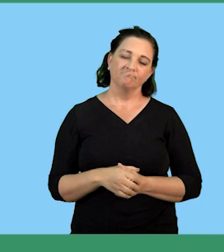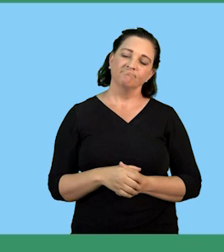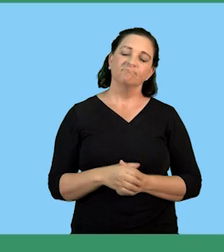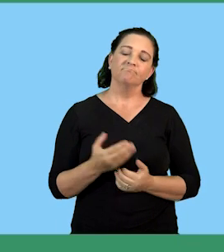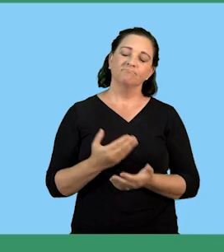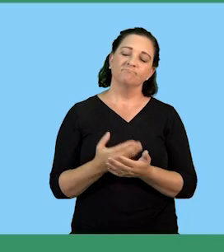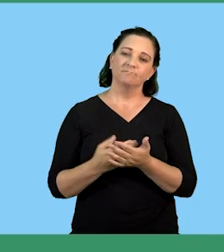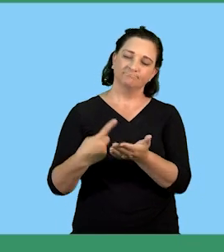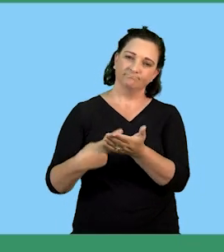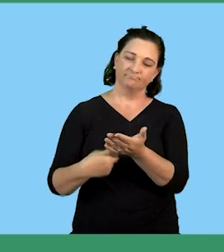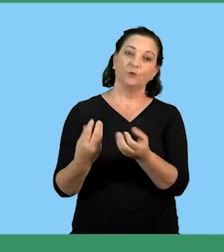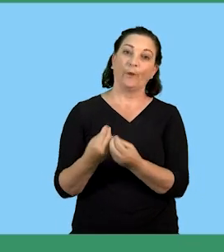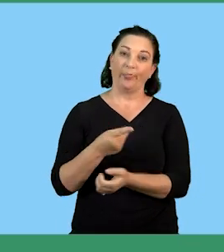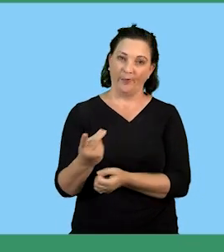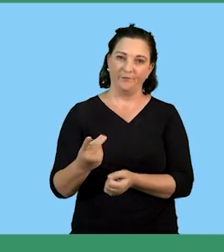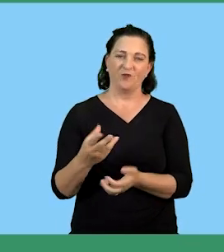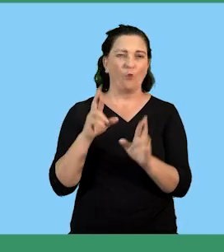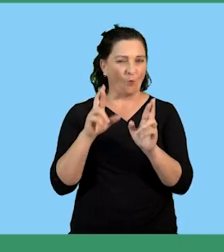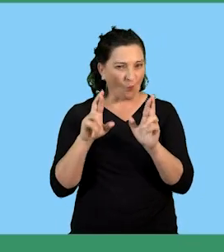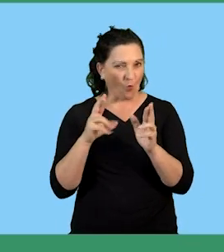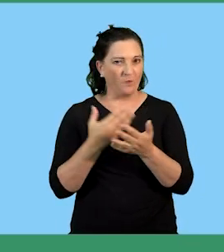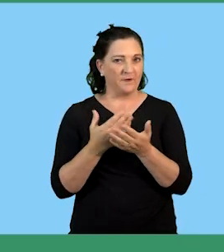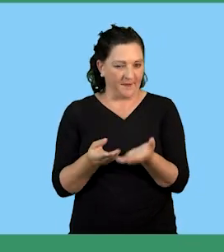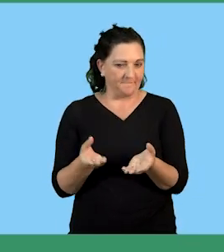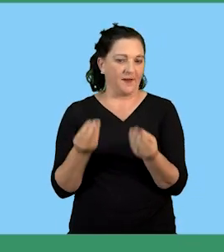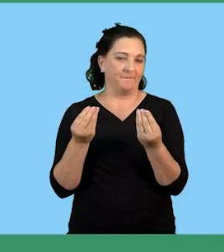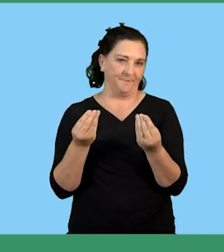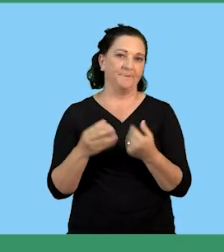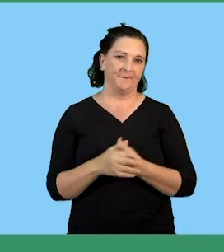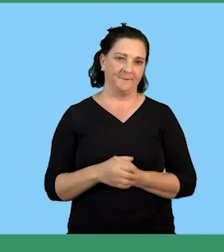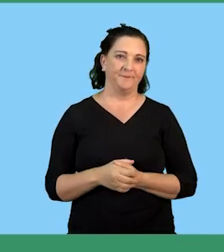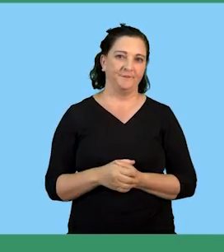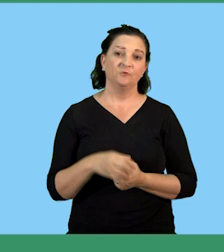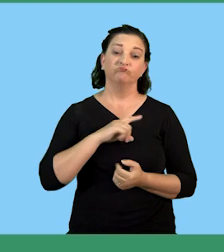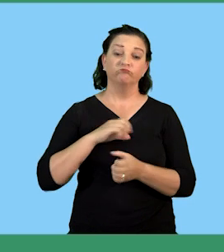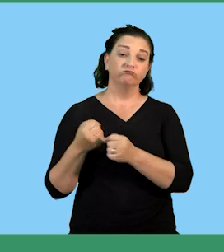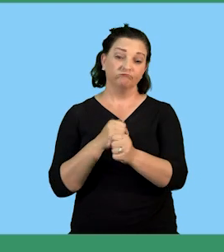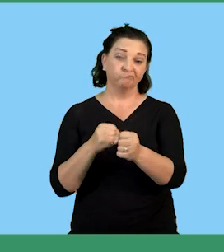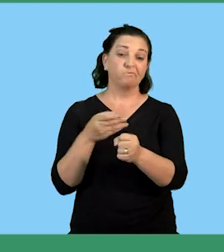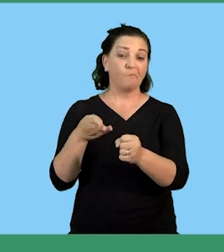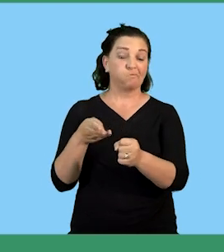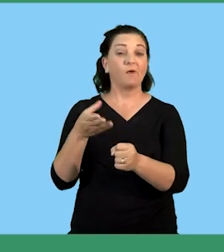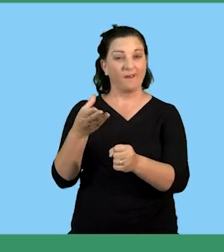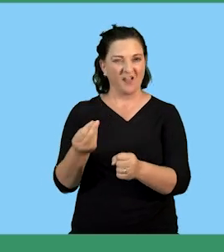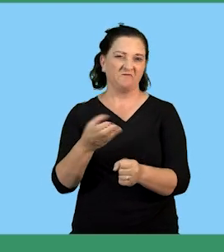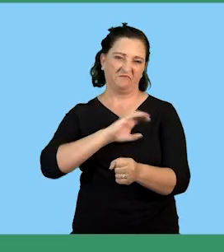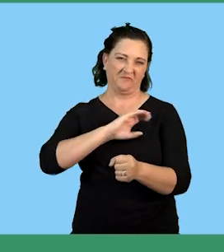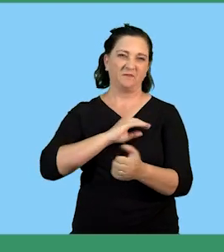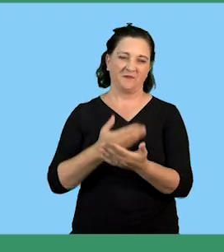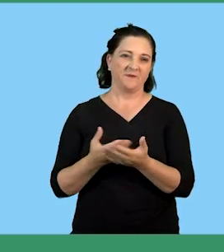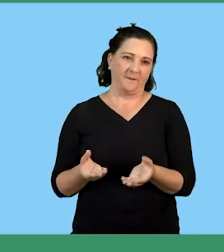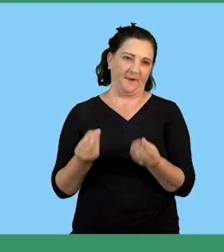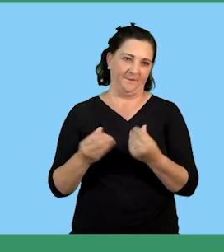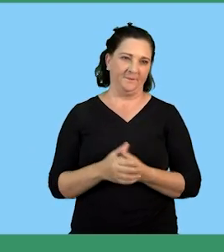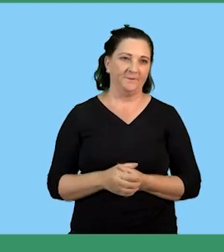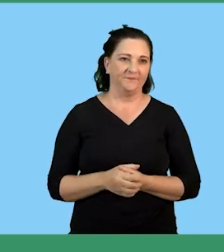these customers, but you are hoping that they will find it because it is placed strategically where you will find